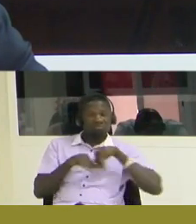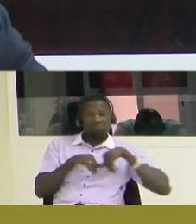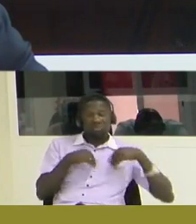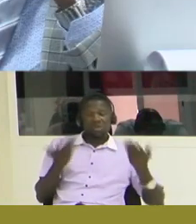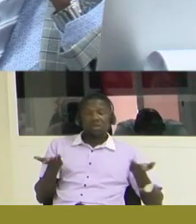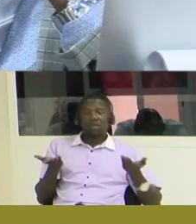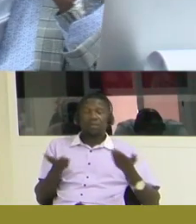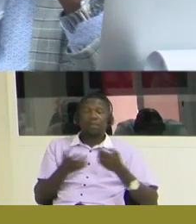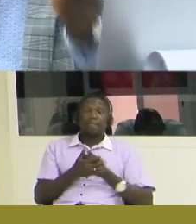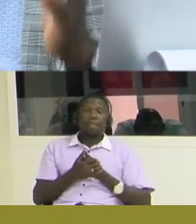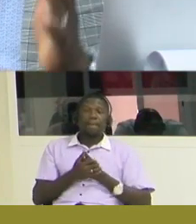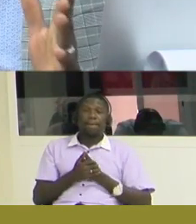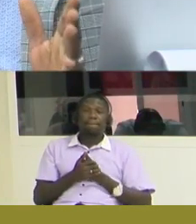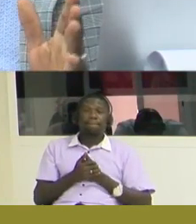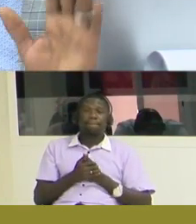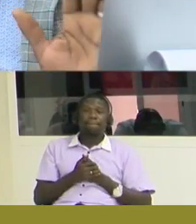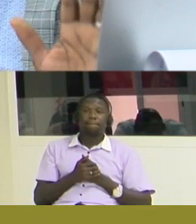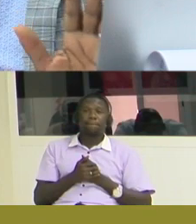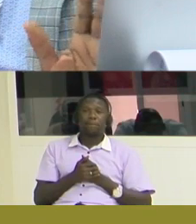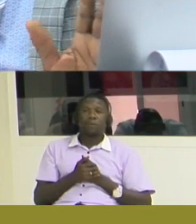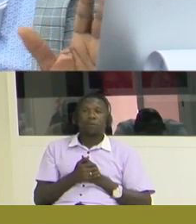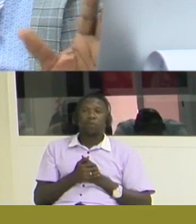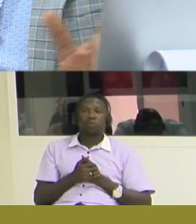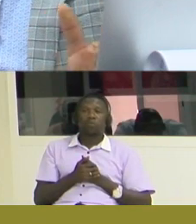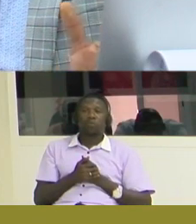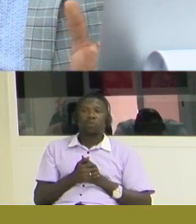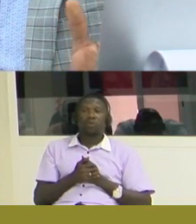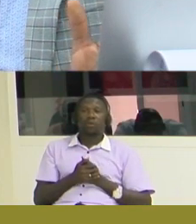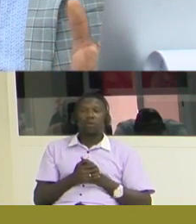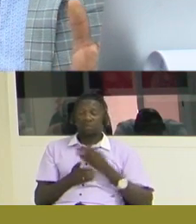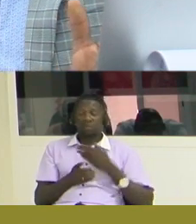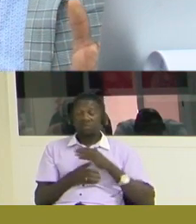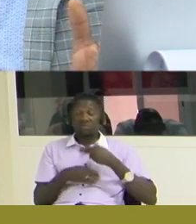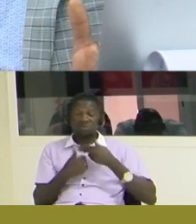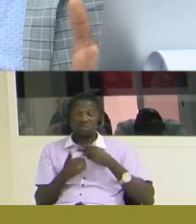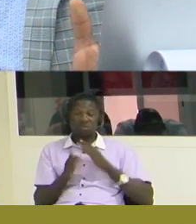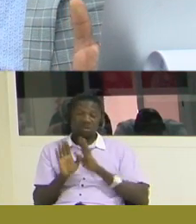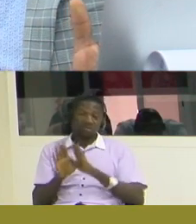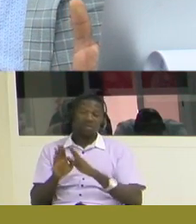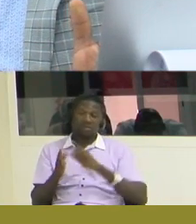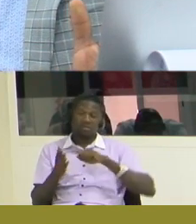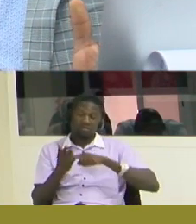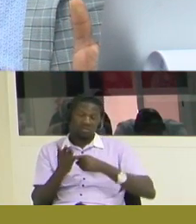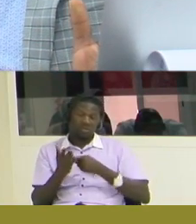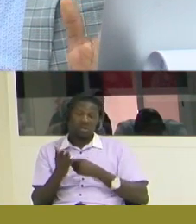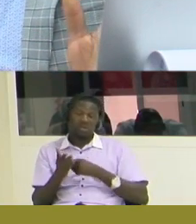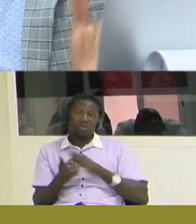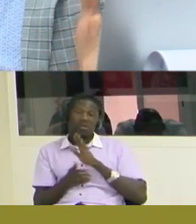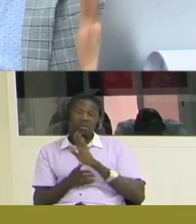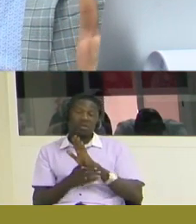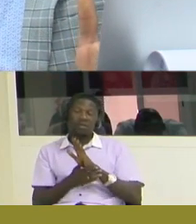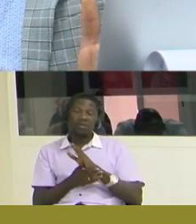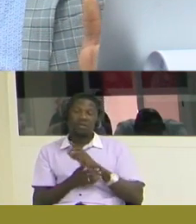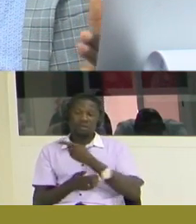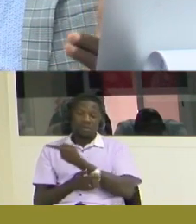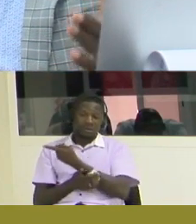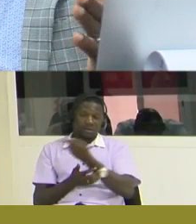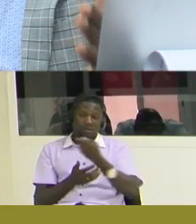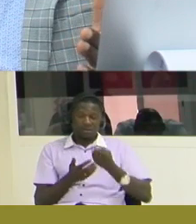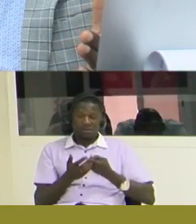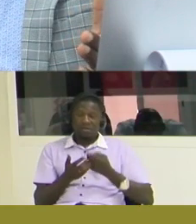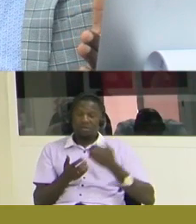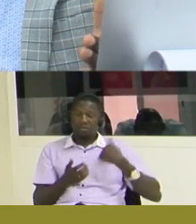I am content to leave it at this point that these people